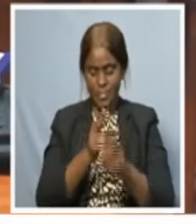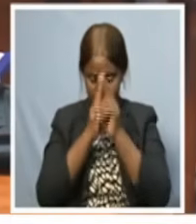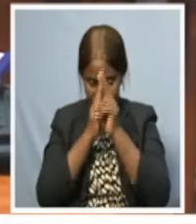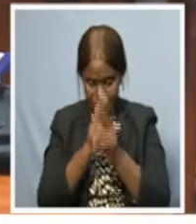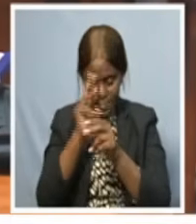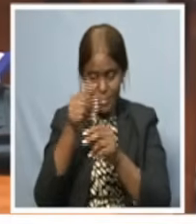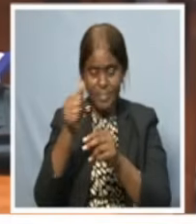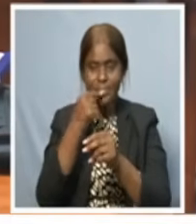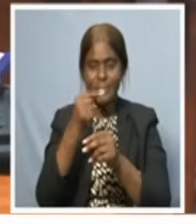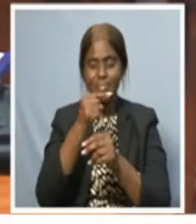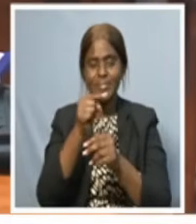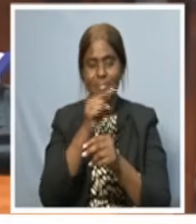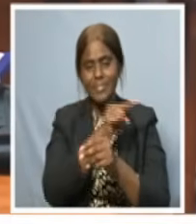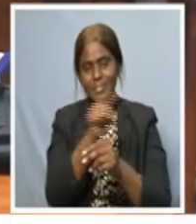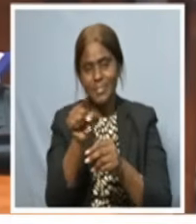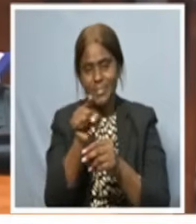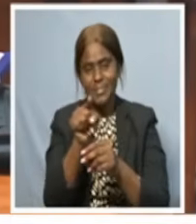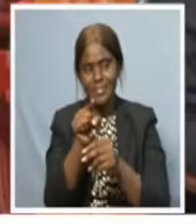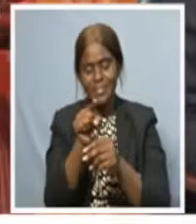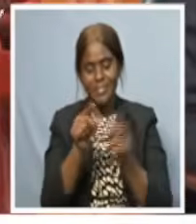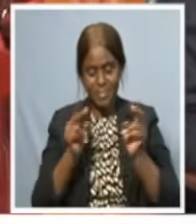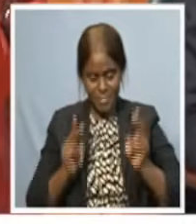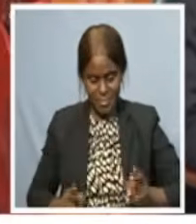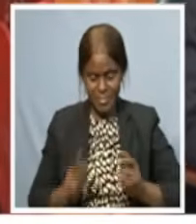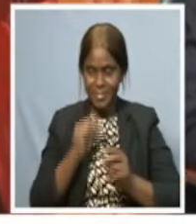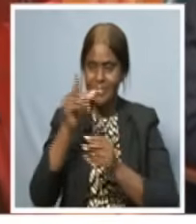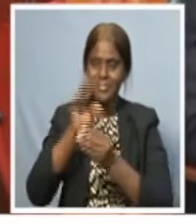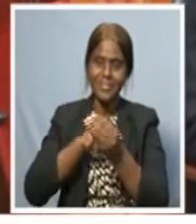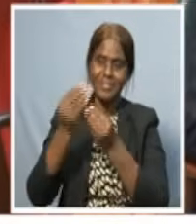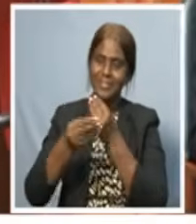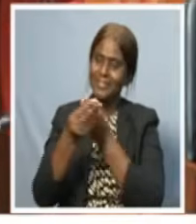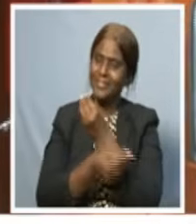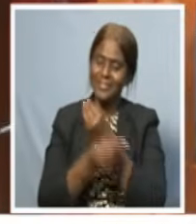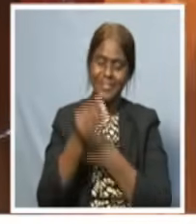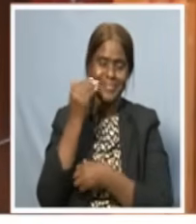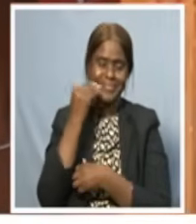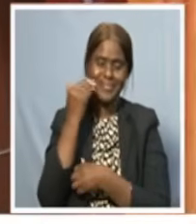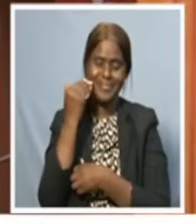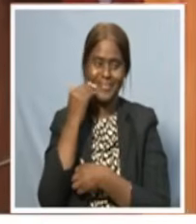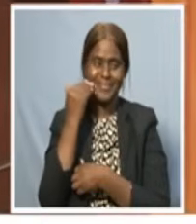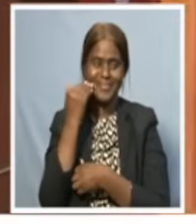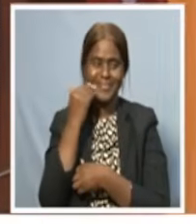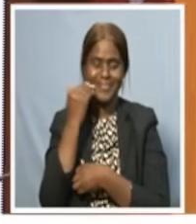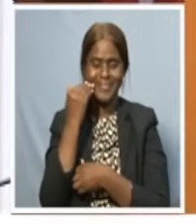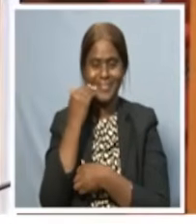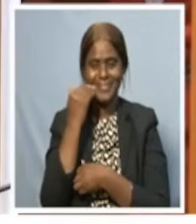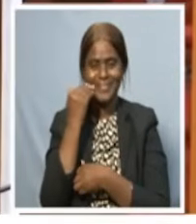Honorable Minister is saying those are human beings, not bananas.